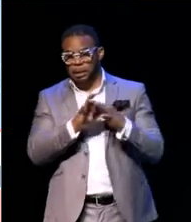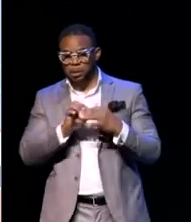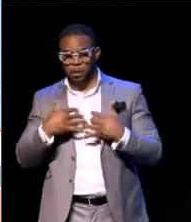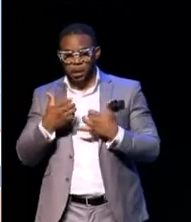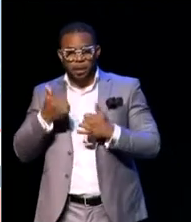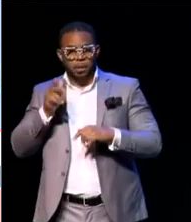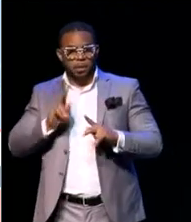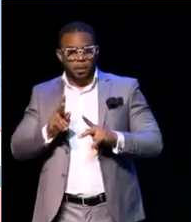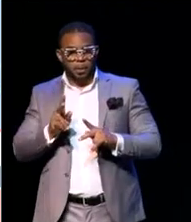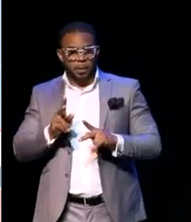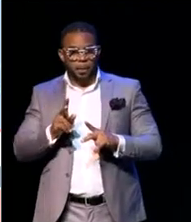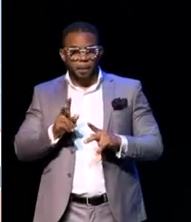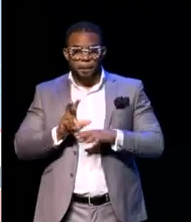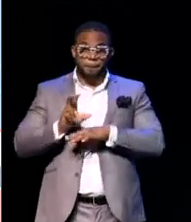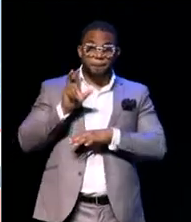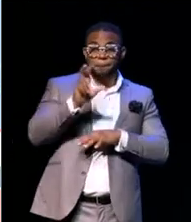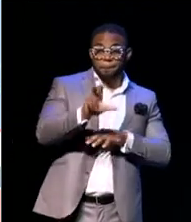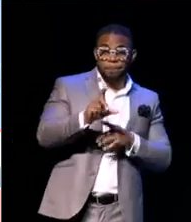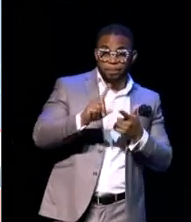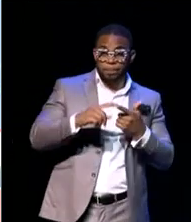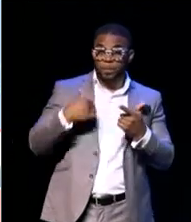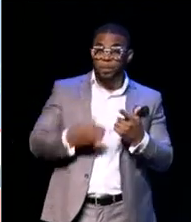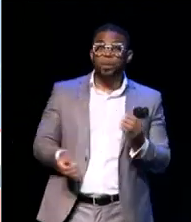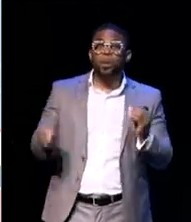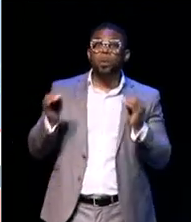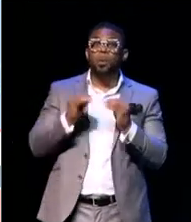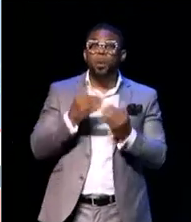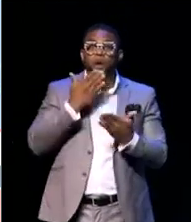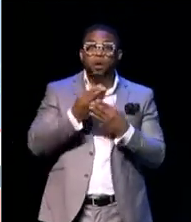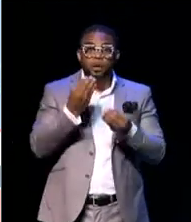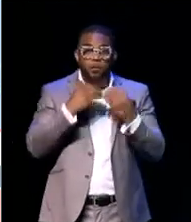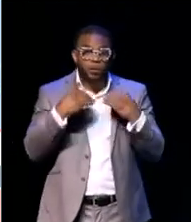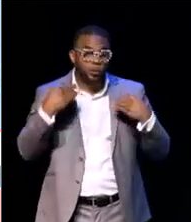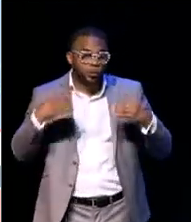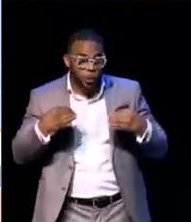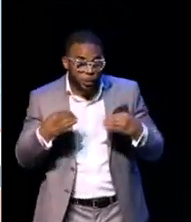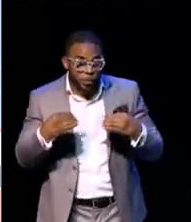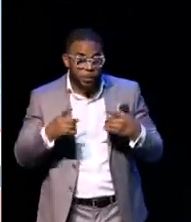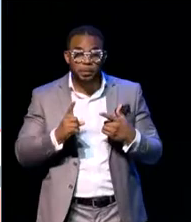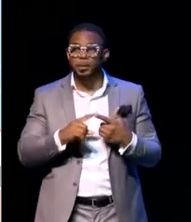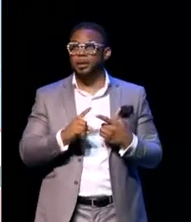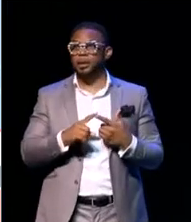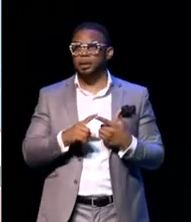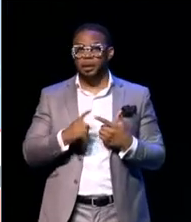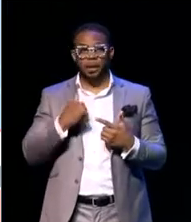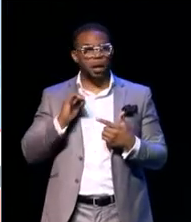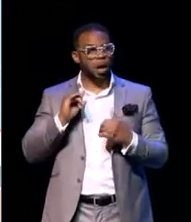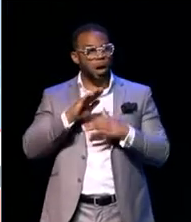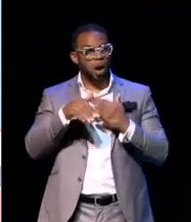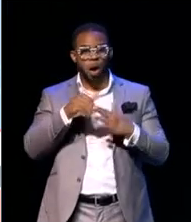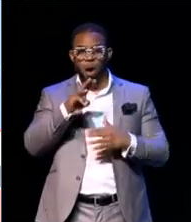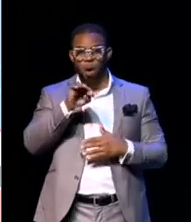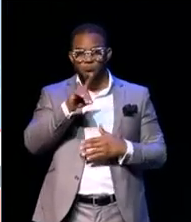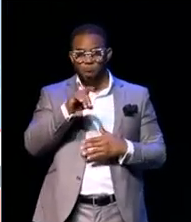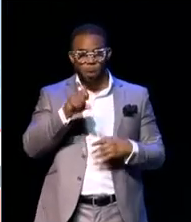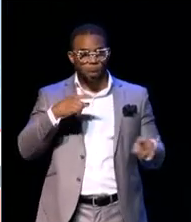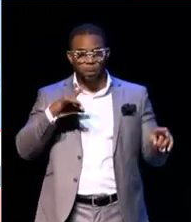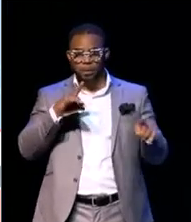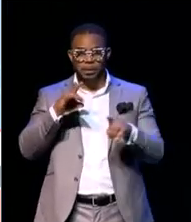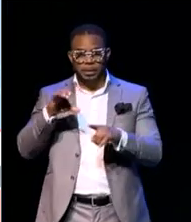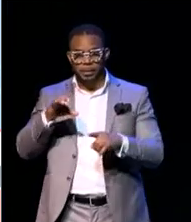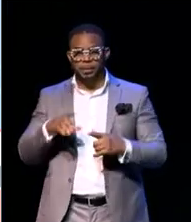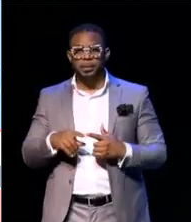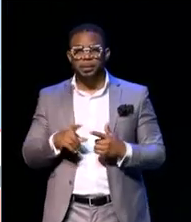healthier people. Investing in having more good food stores in all wards of the District